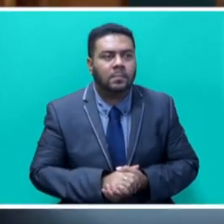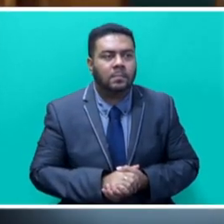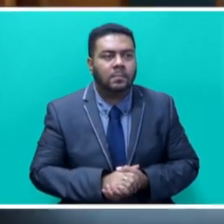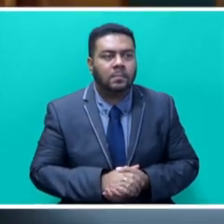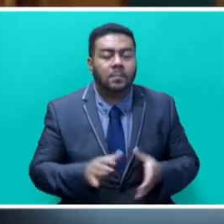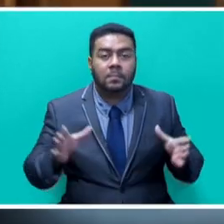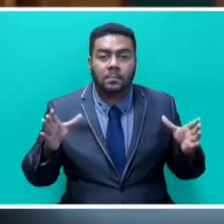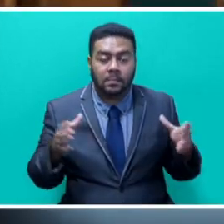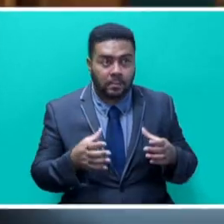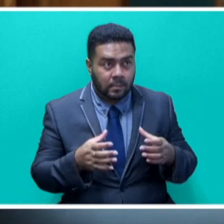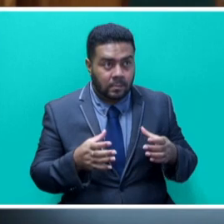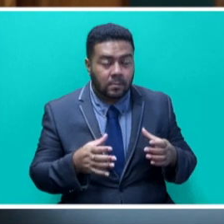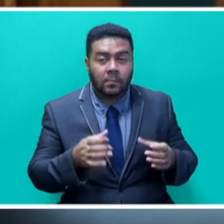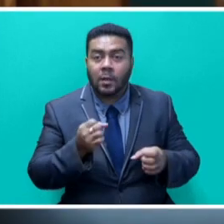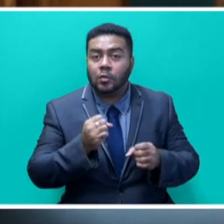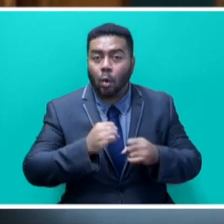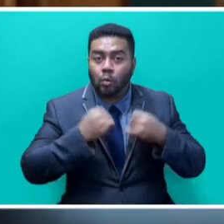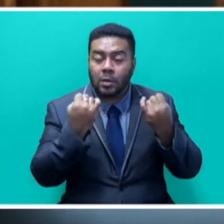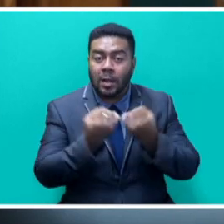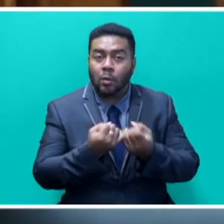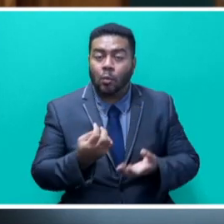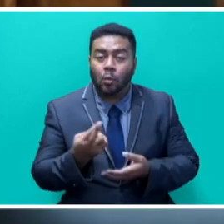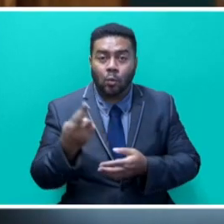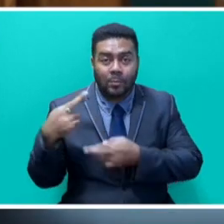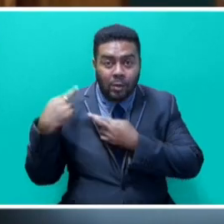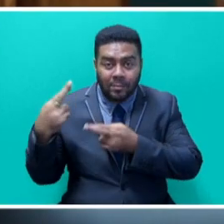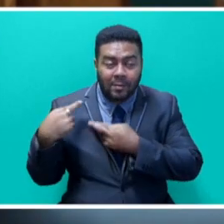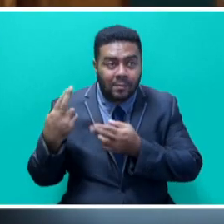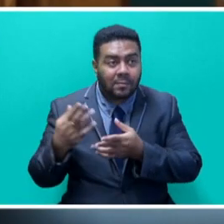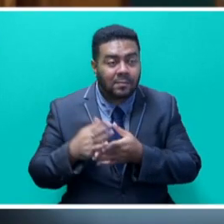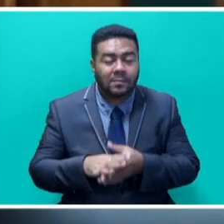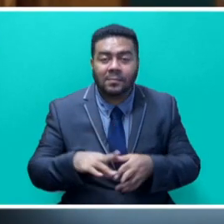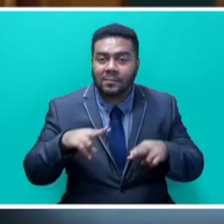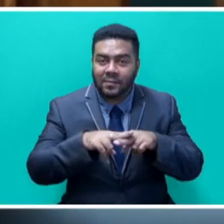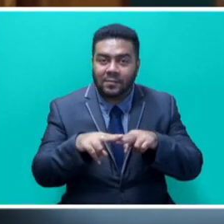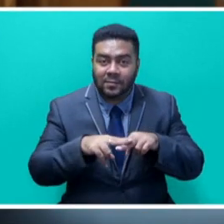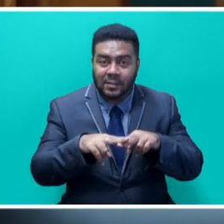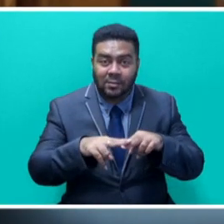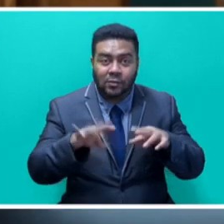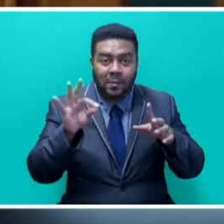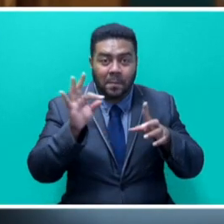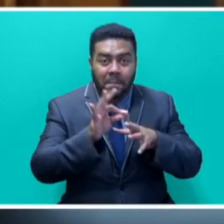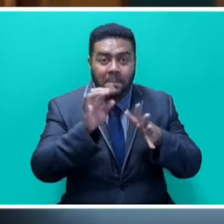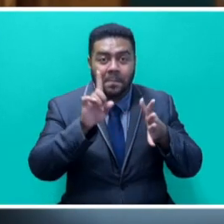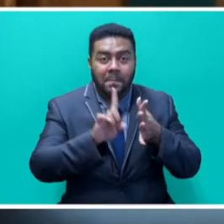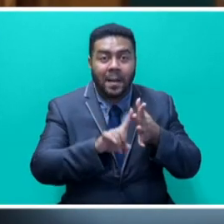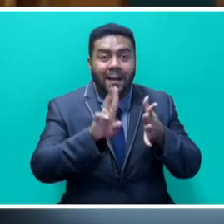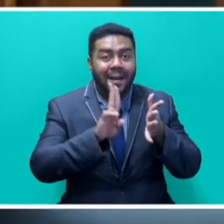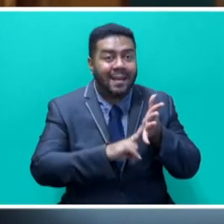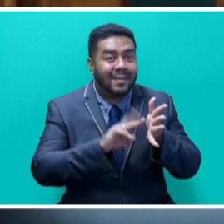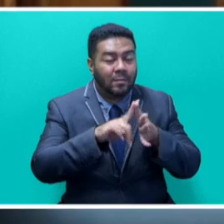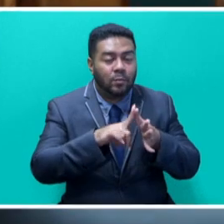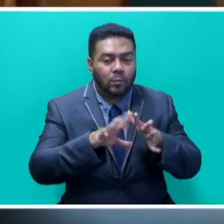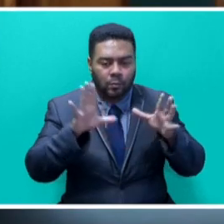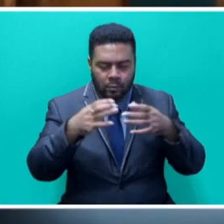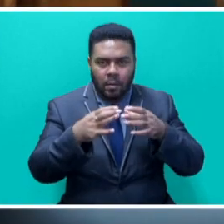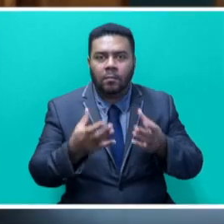social responsibility, the Pine Group contributed $1.3 million for tropical cyclone